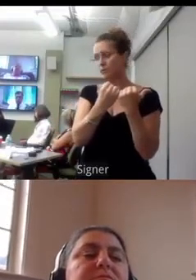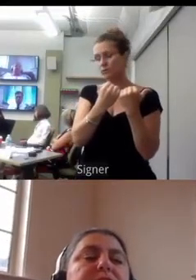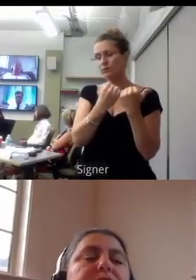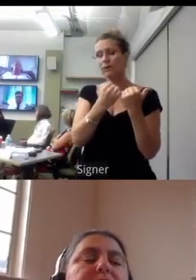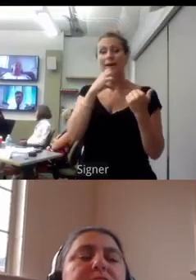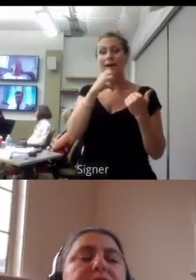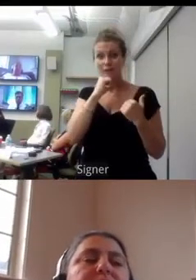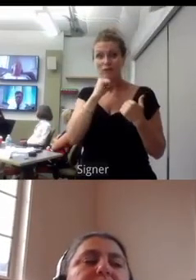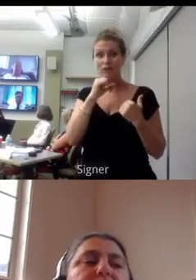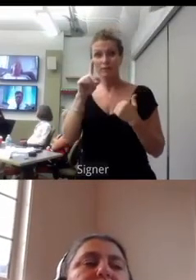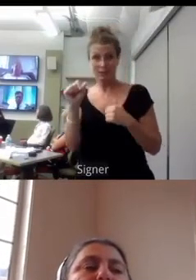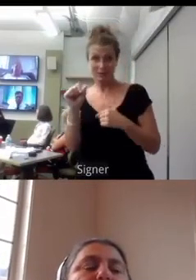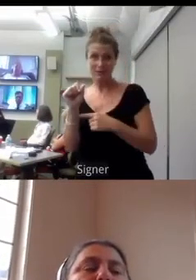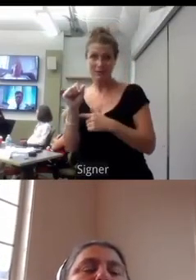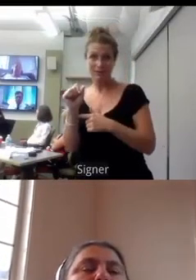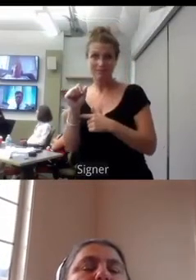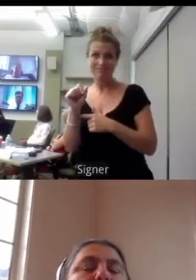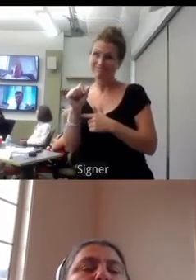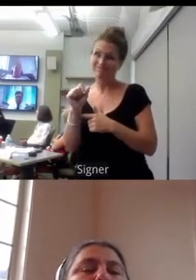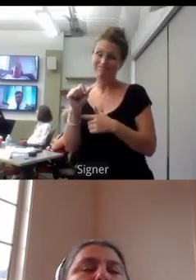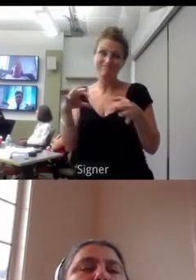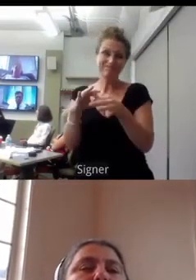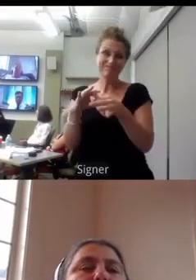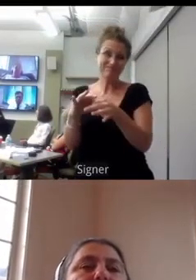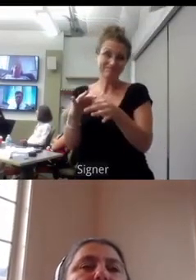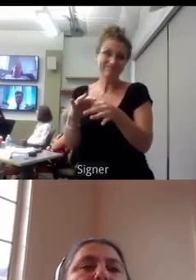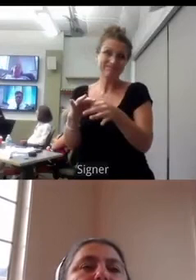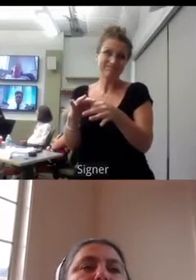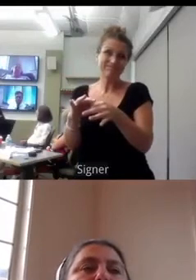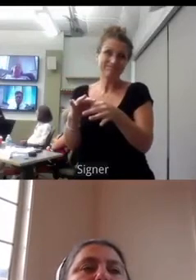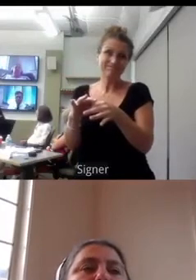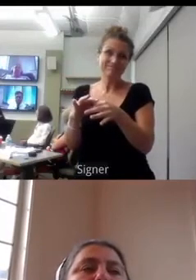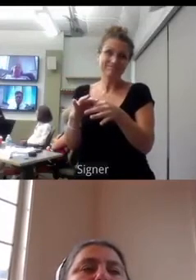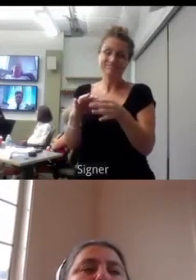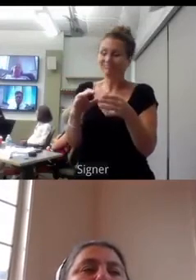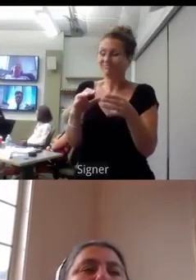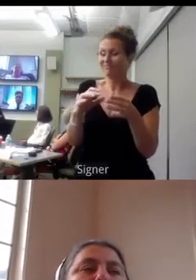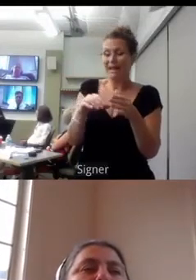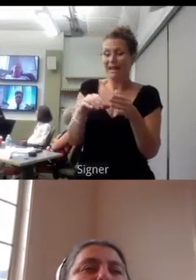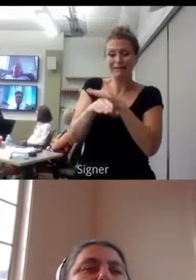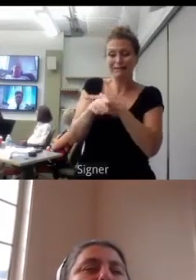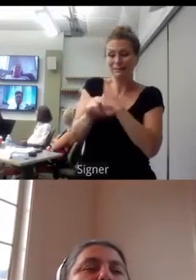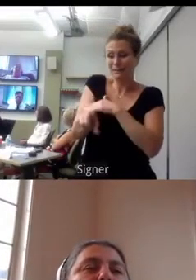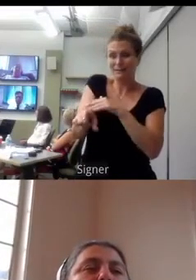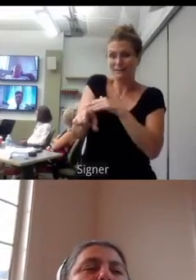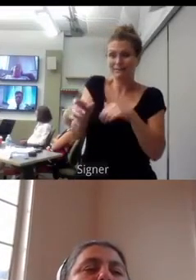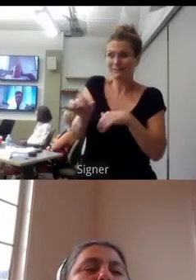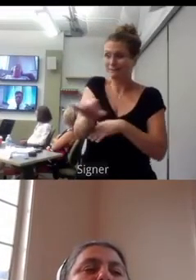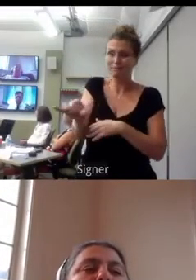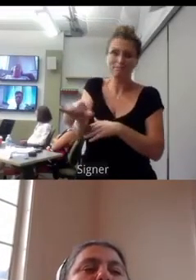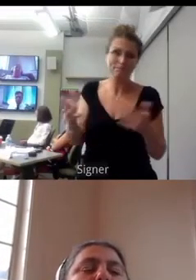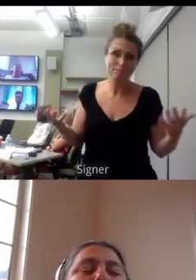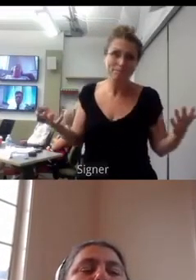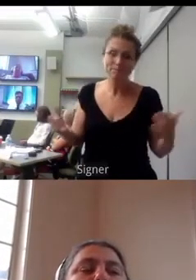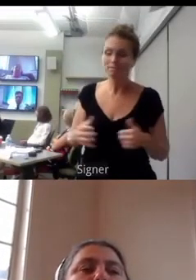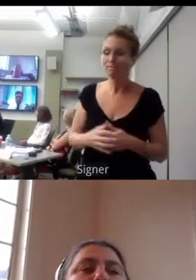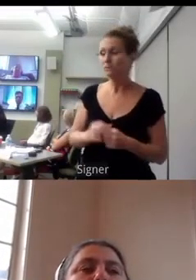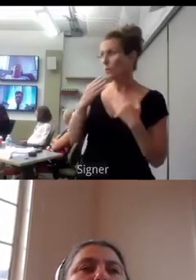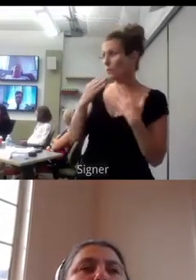are conditions which bring the same kind of accessibility issues to them. So yes, thank you for reminding me. I would add